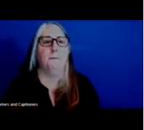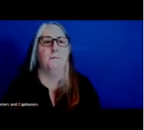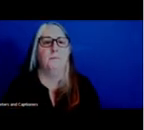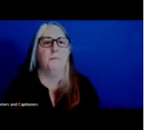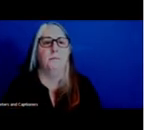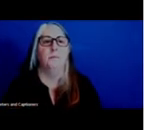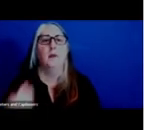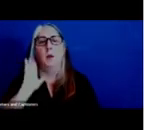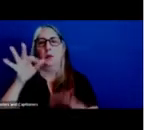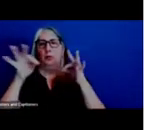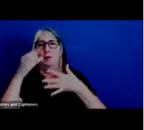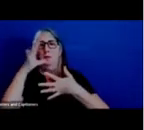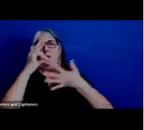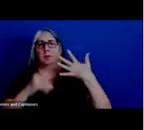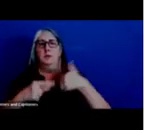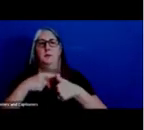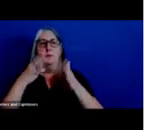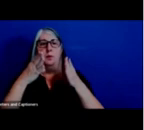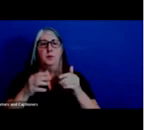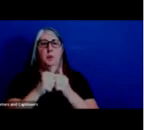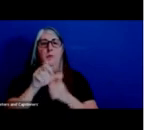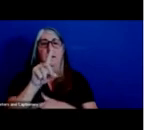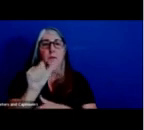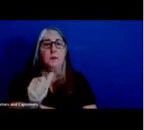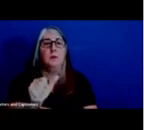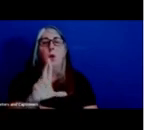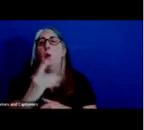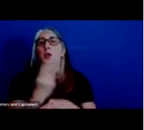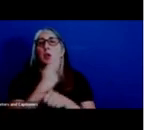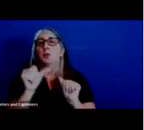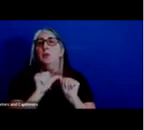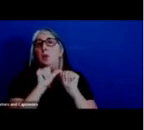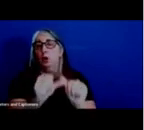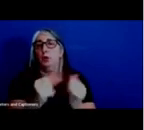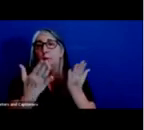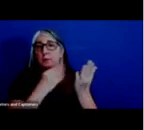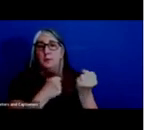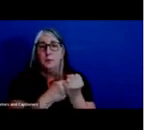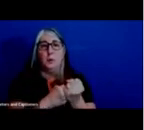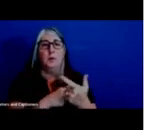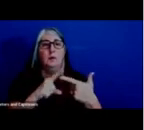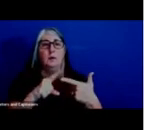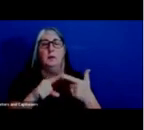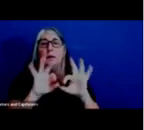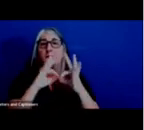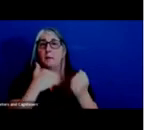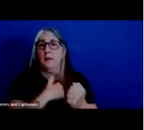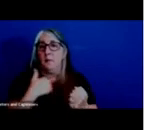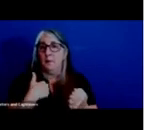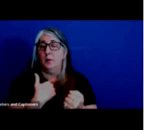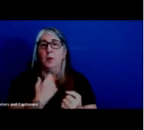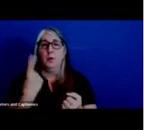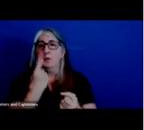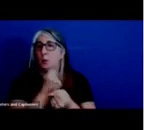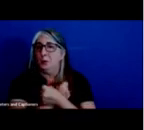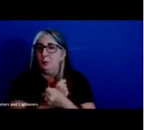They are a person with a disability or a person who uses long-term services and supports, a family member or loved one of someone who uses